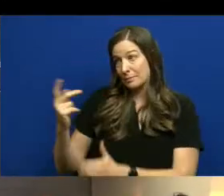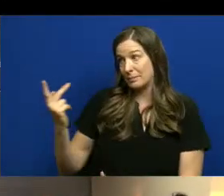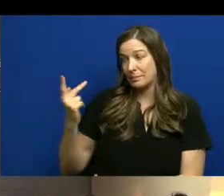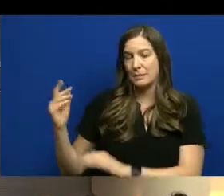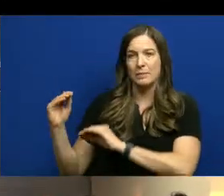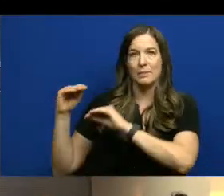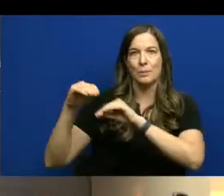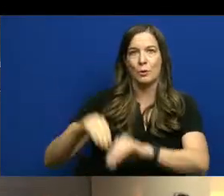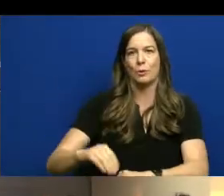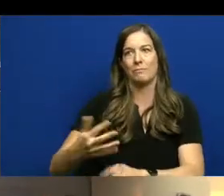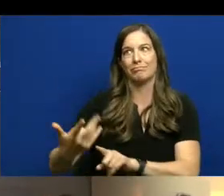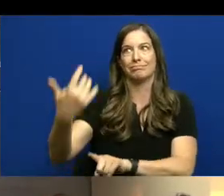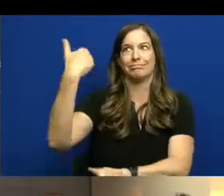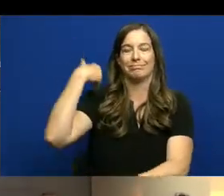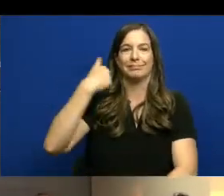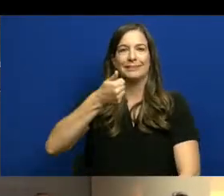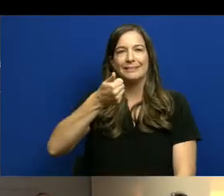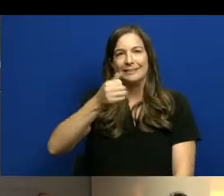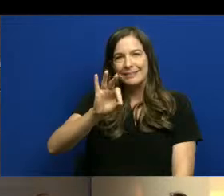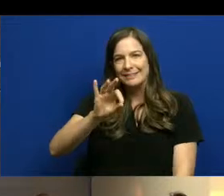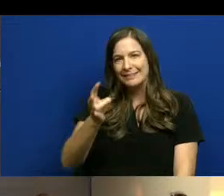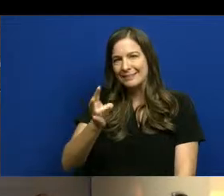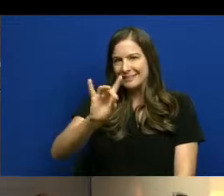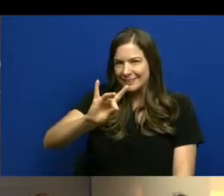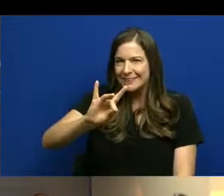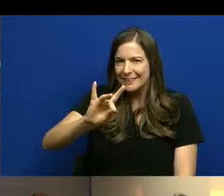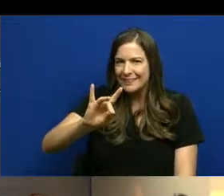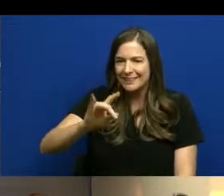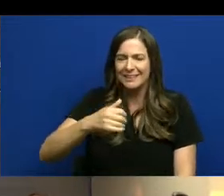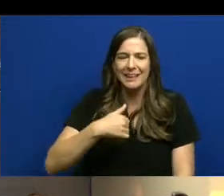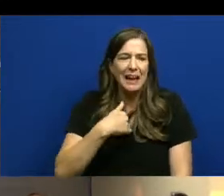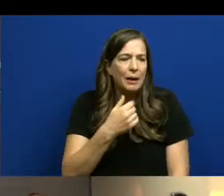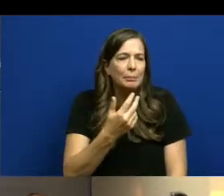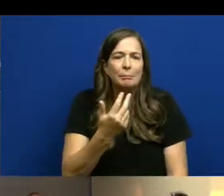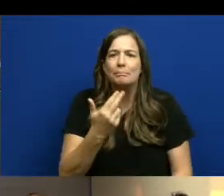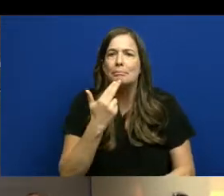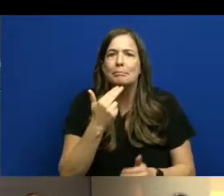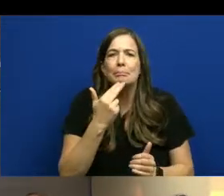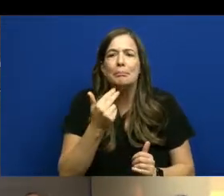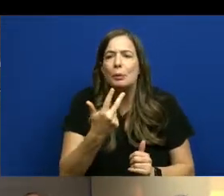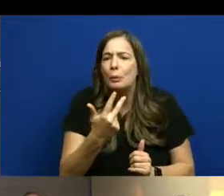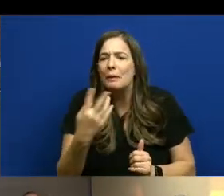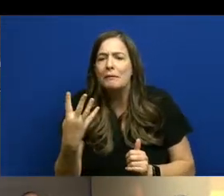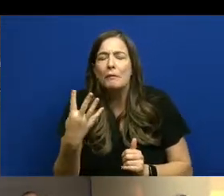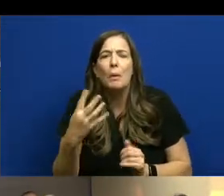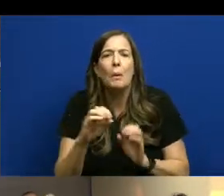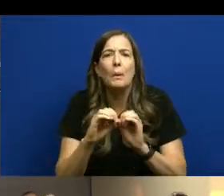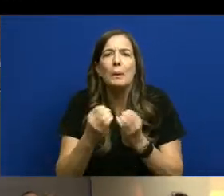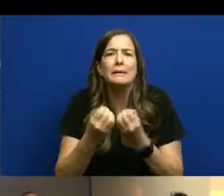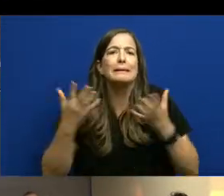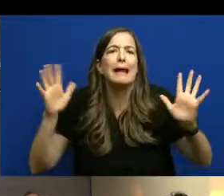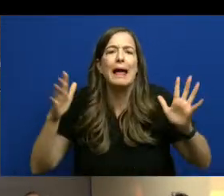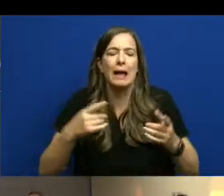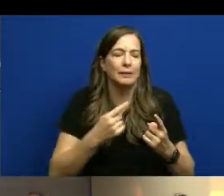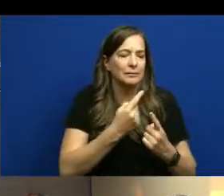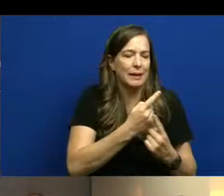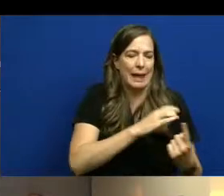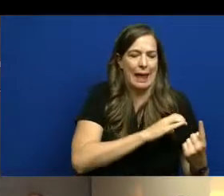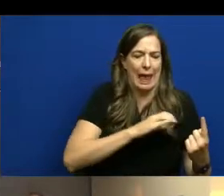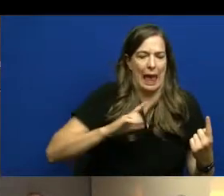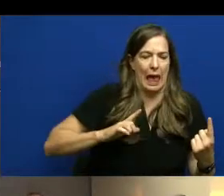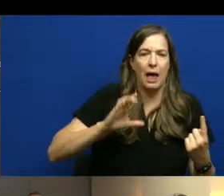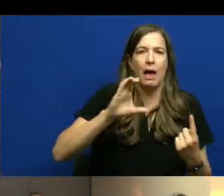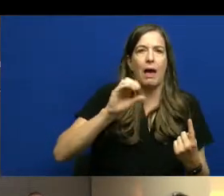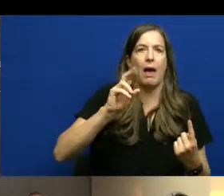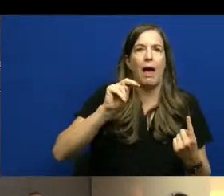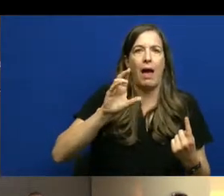1978. There were only 3 or 4 organizations here. One of them was the Council for the Deaf. The Council for